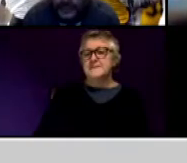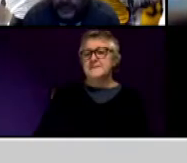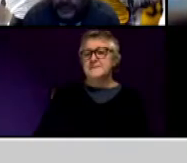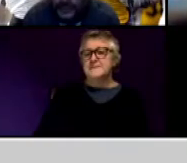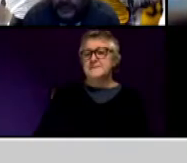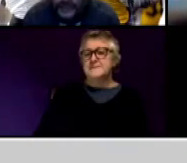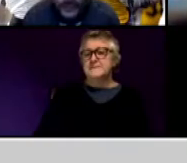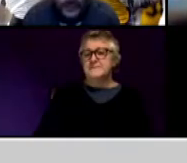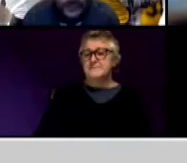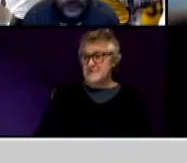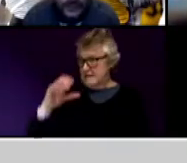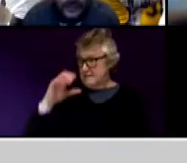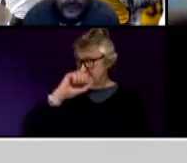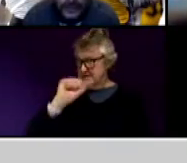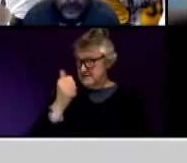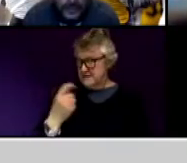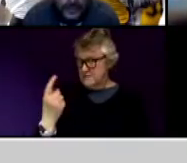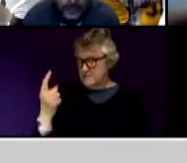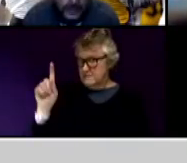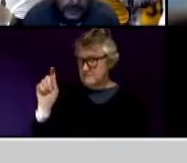Have I missed anyone?